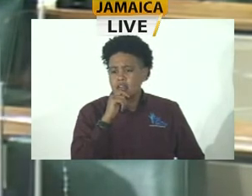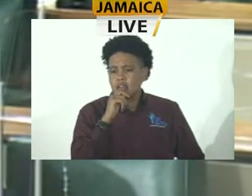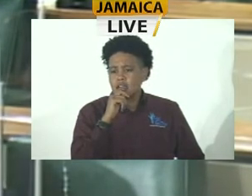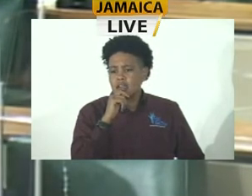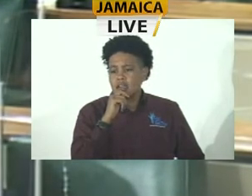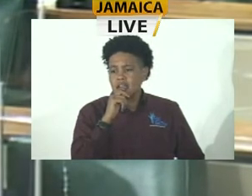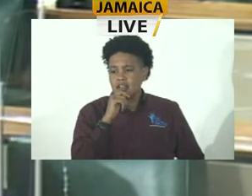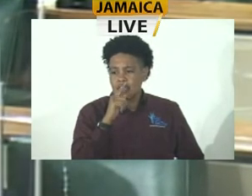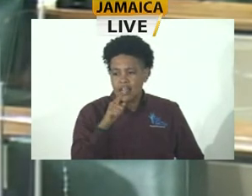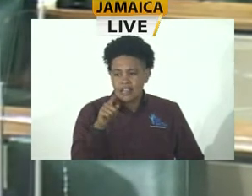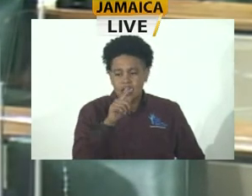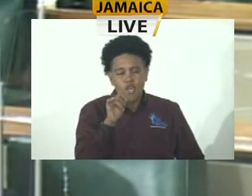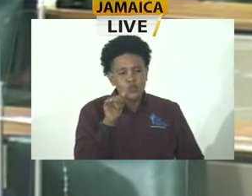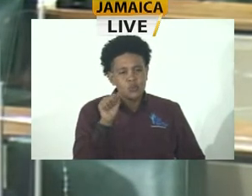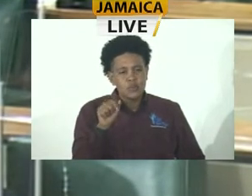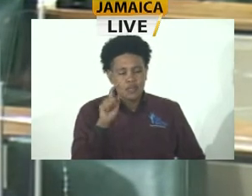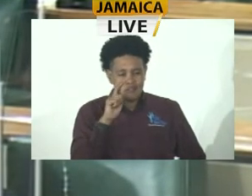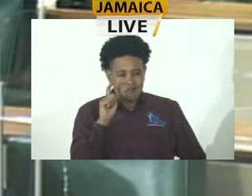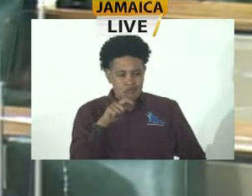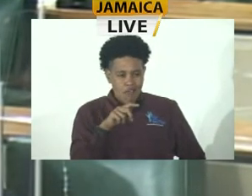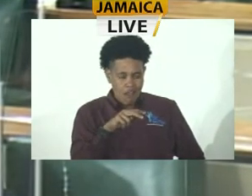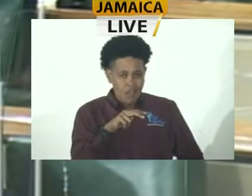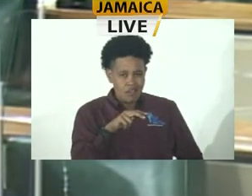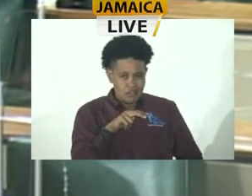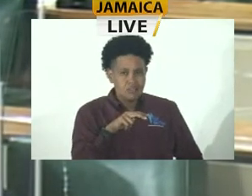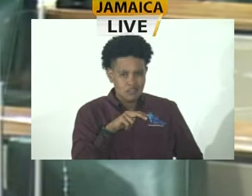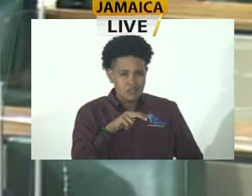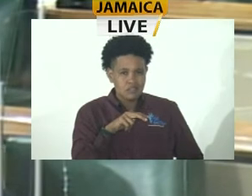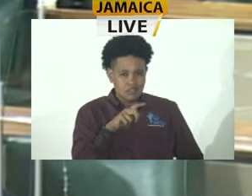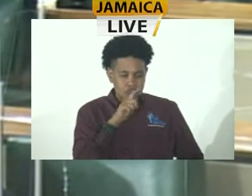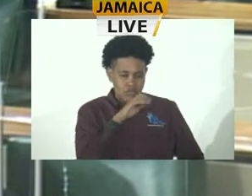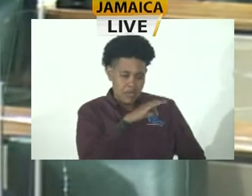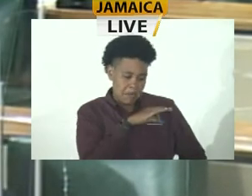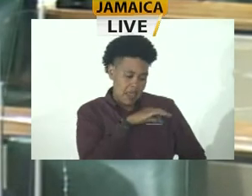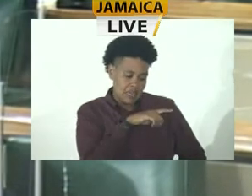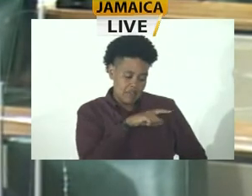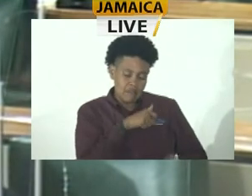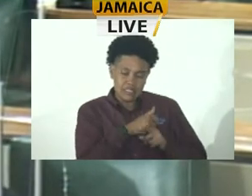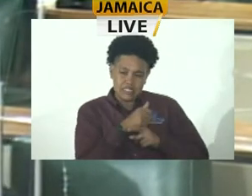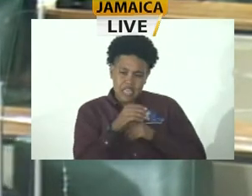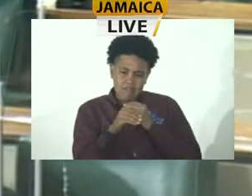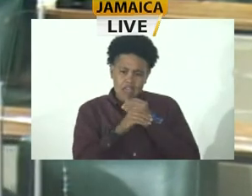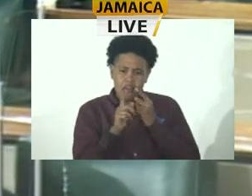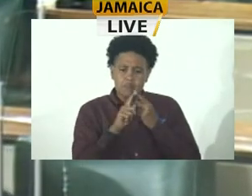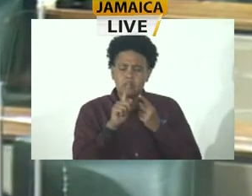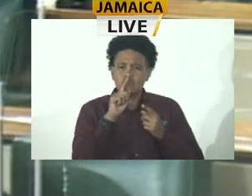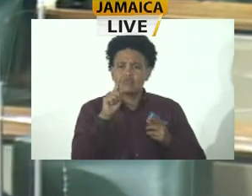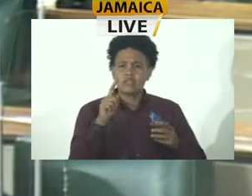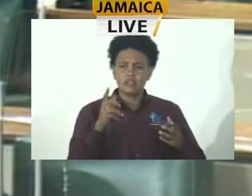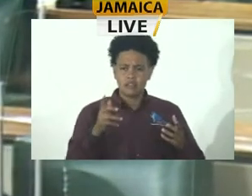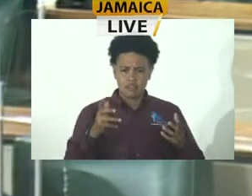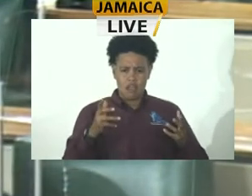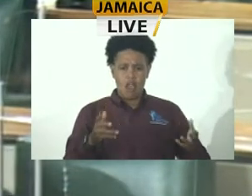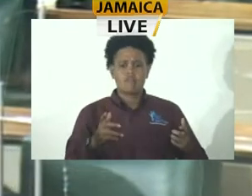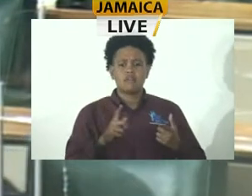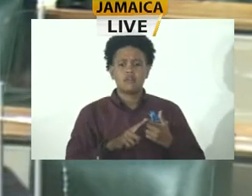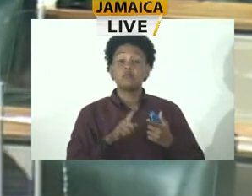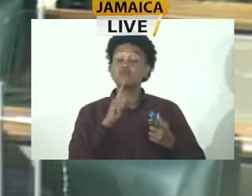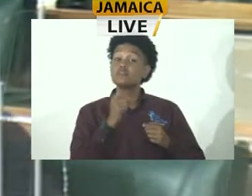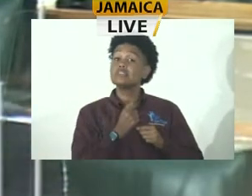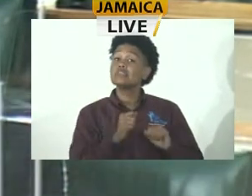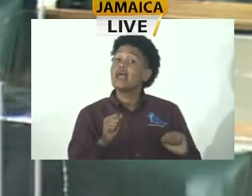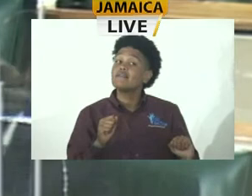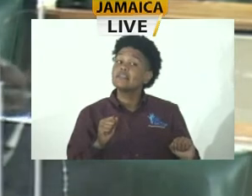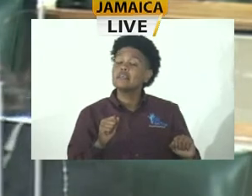that they too can realize the benefit and convenience and safety